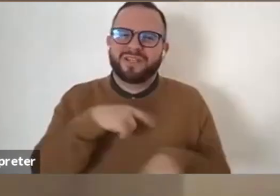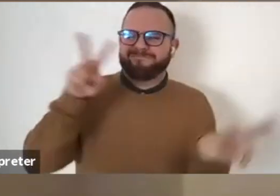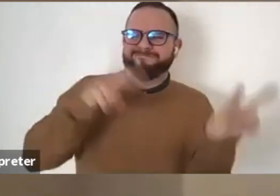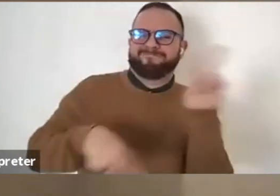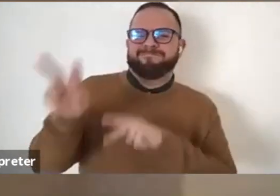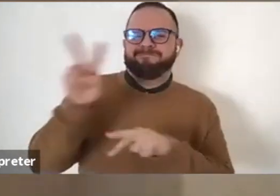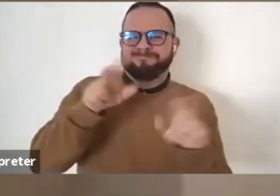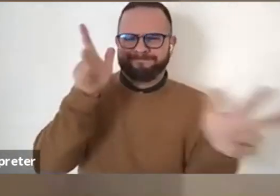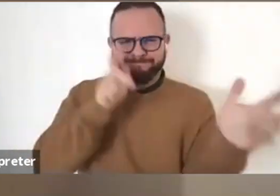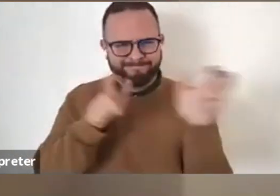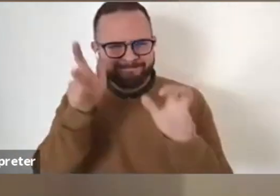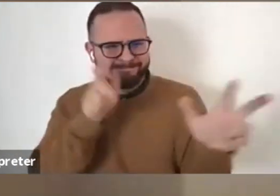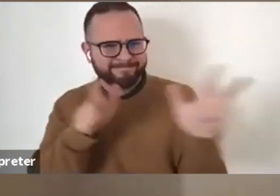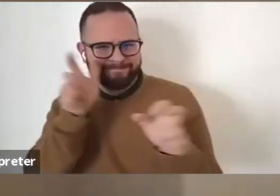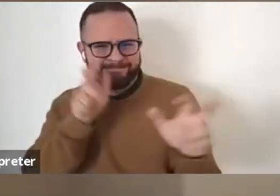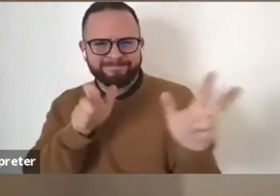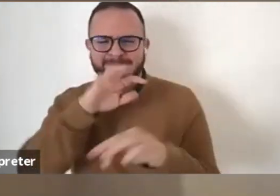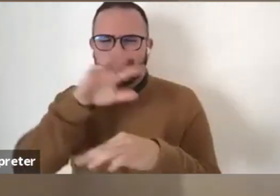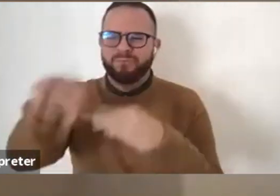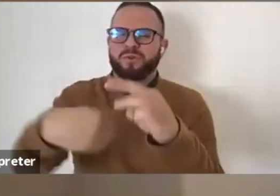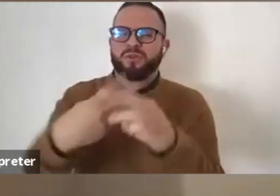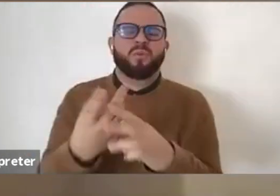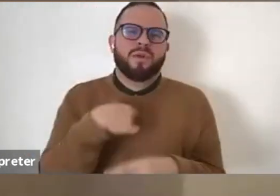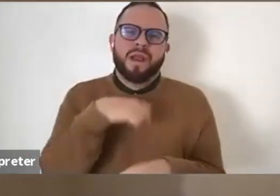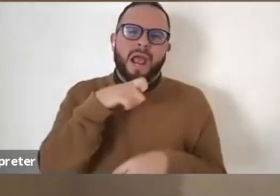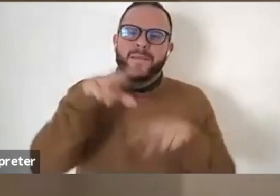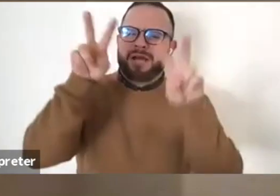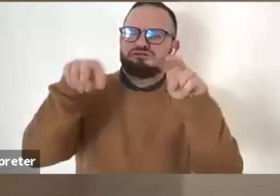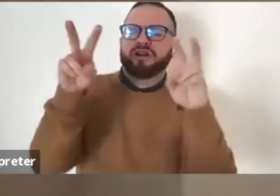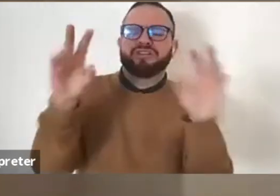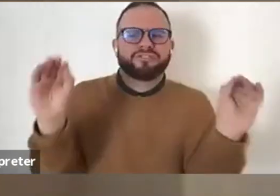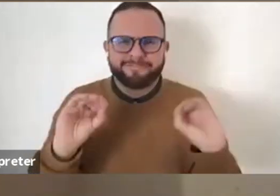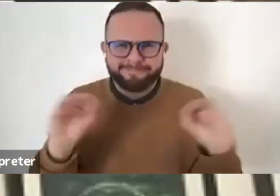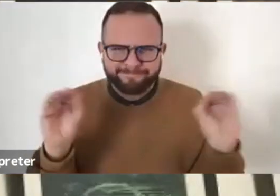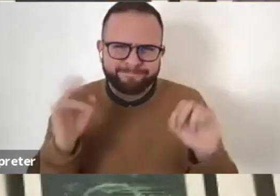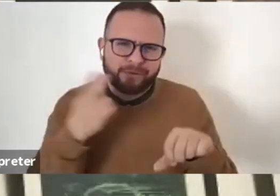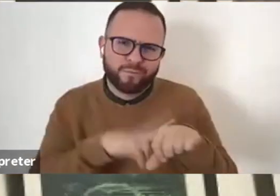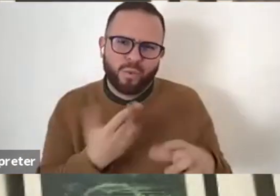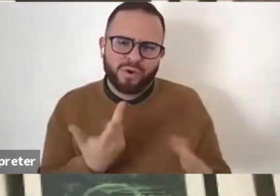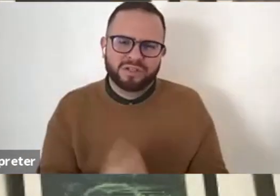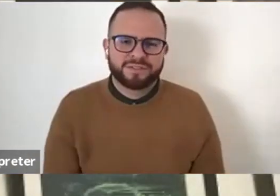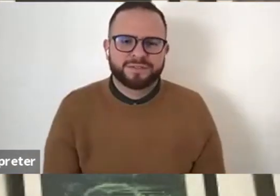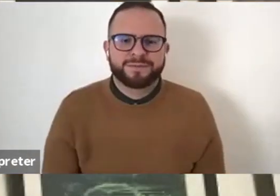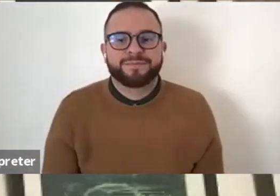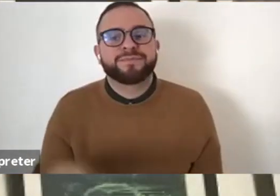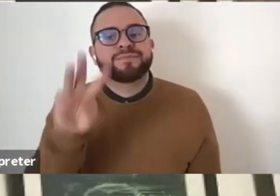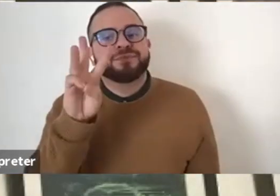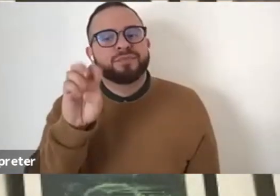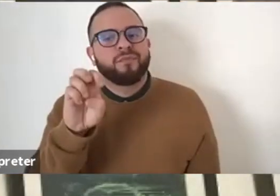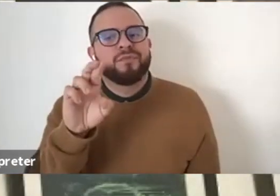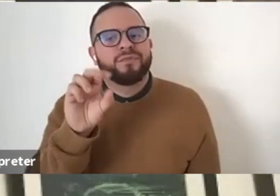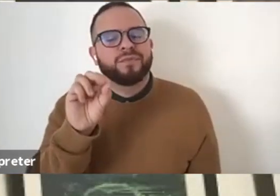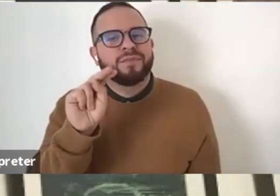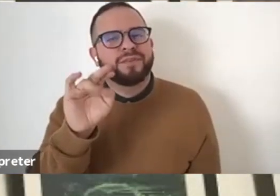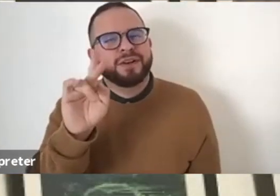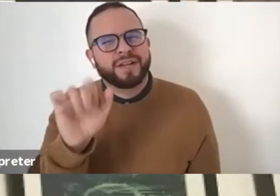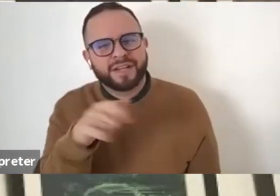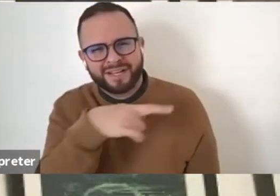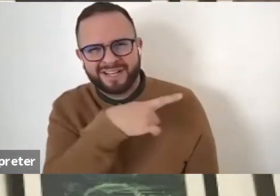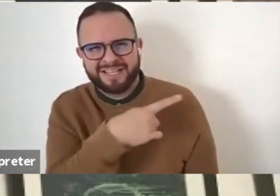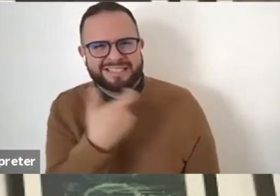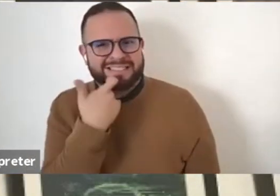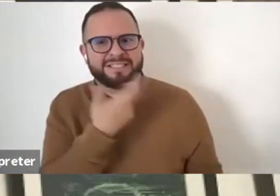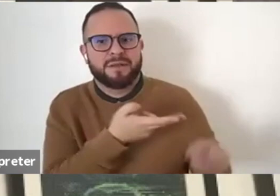me and people around me without judging, of course. So Veronica, just building on what Malgorzata said about